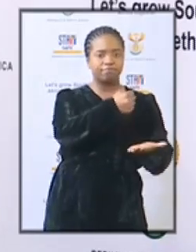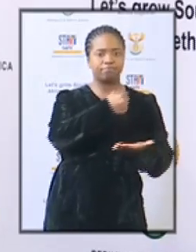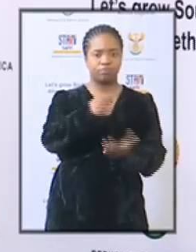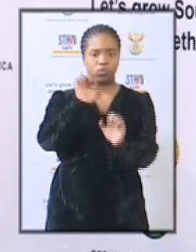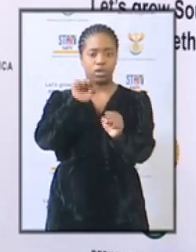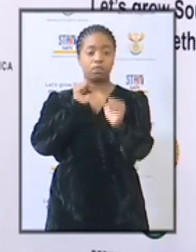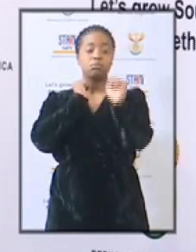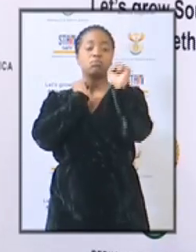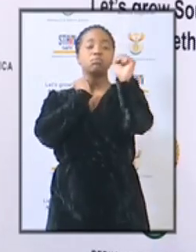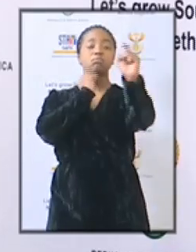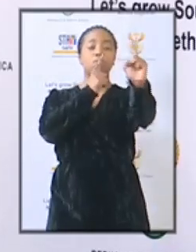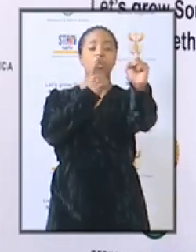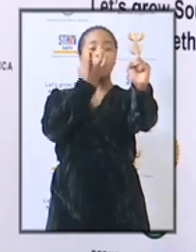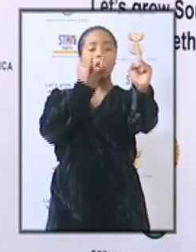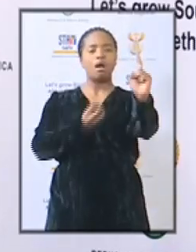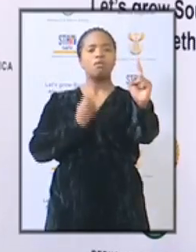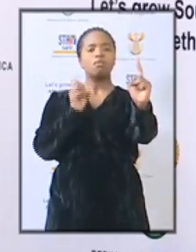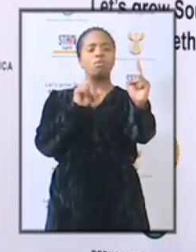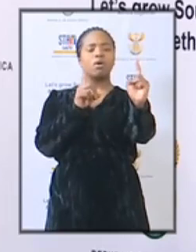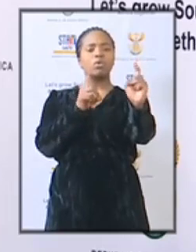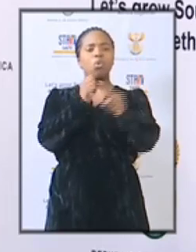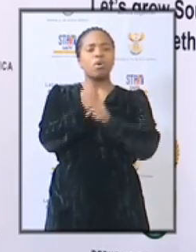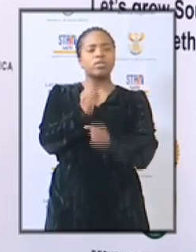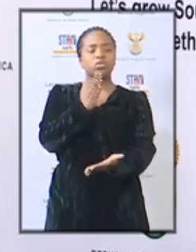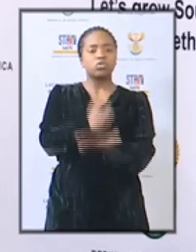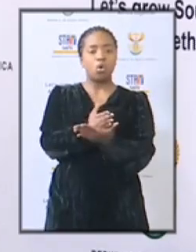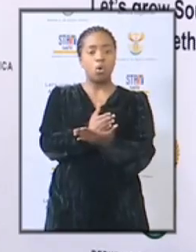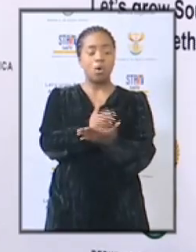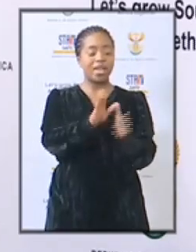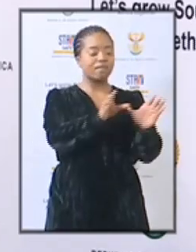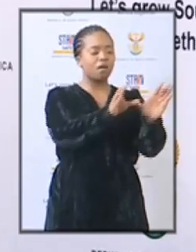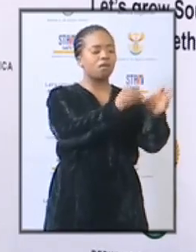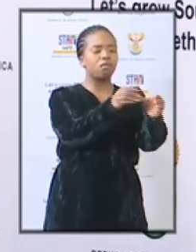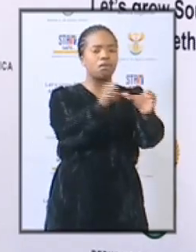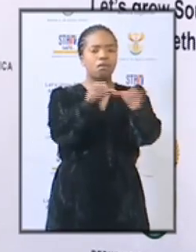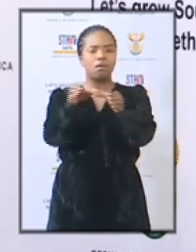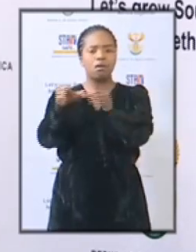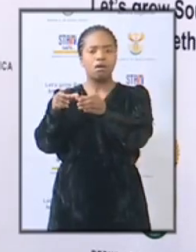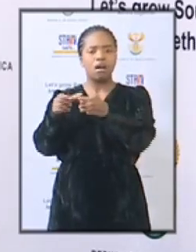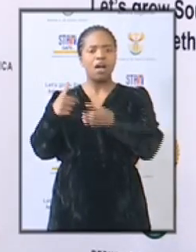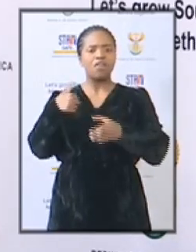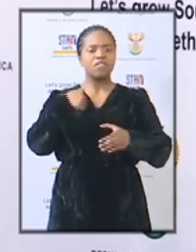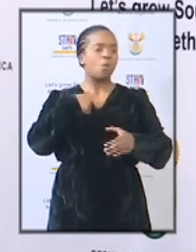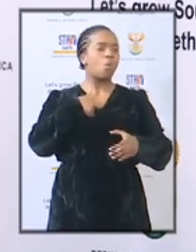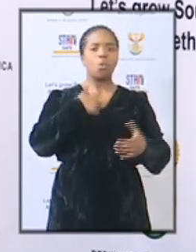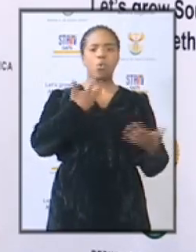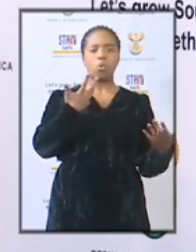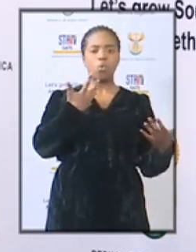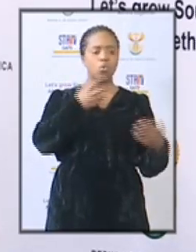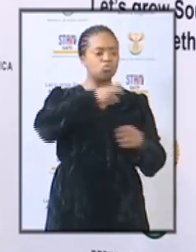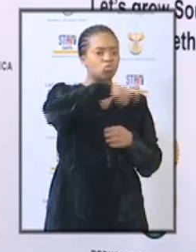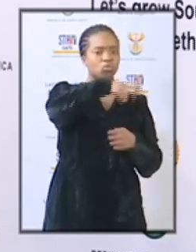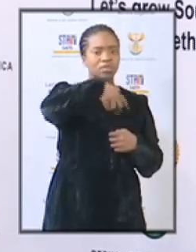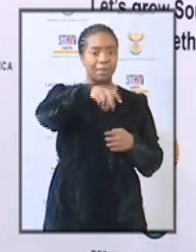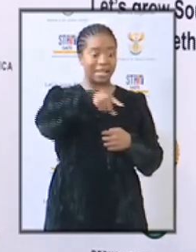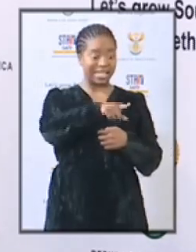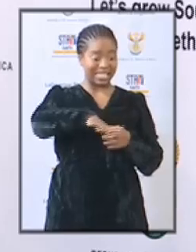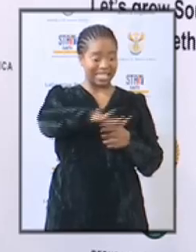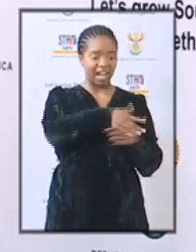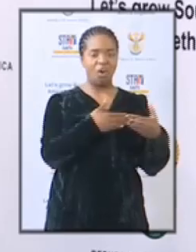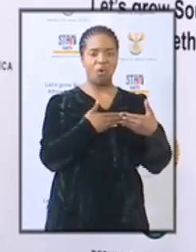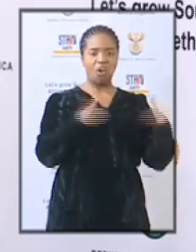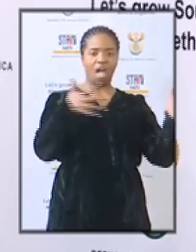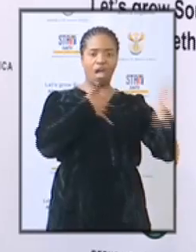main goal is to ensure that no tourism facility becomes a source of the spread of the